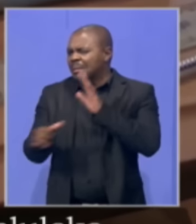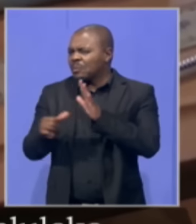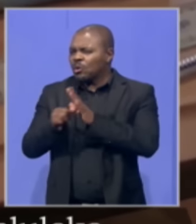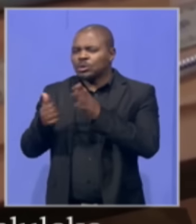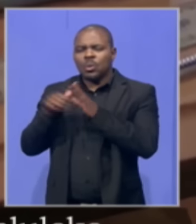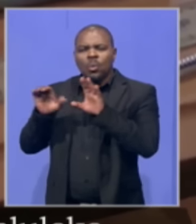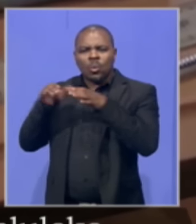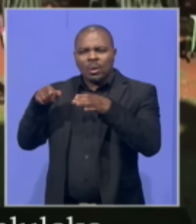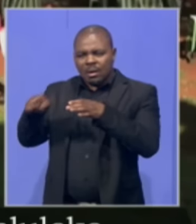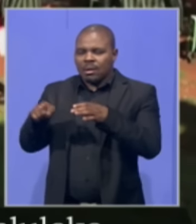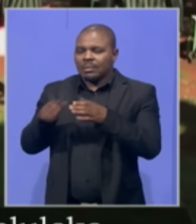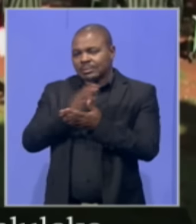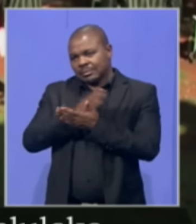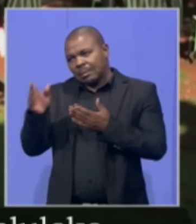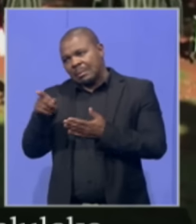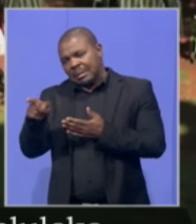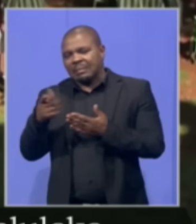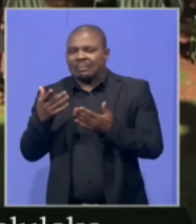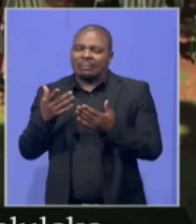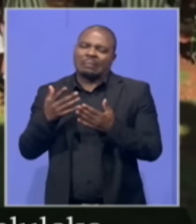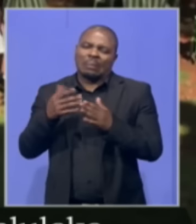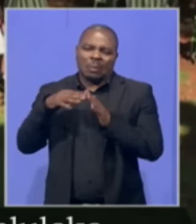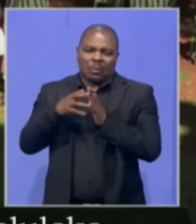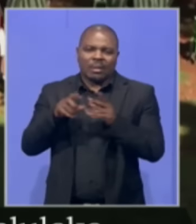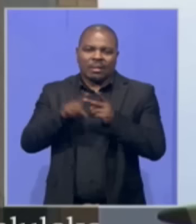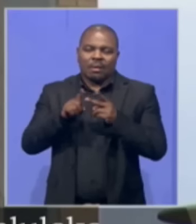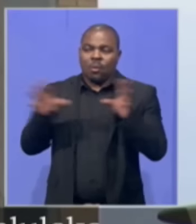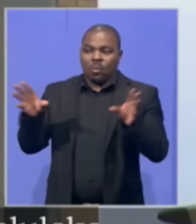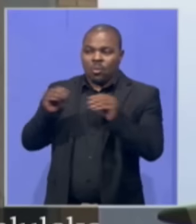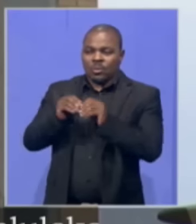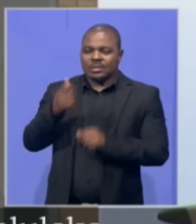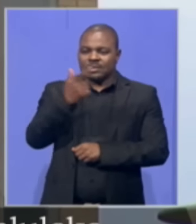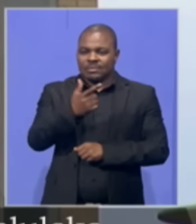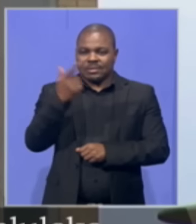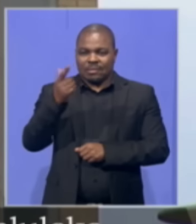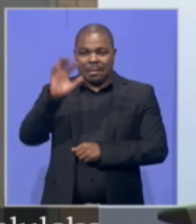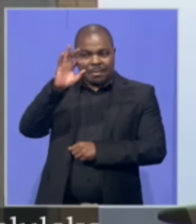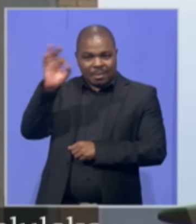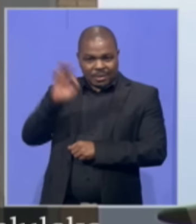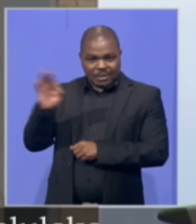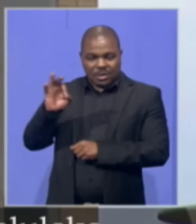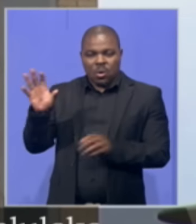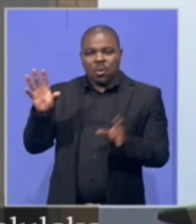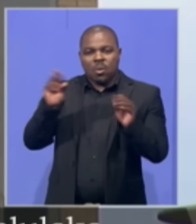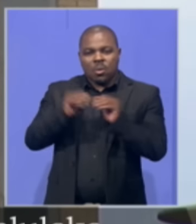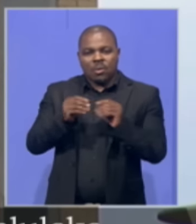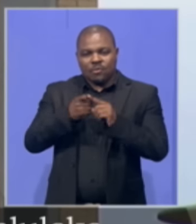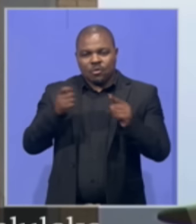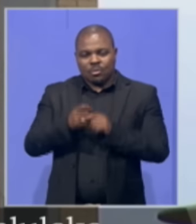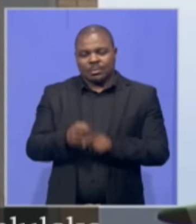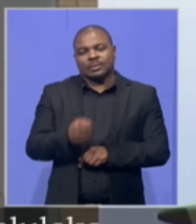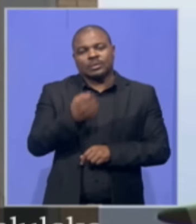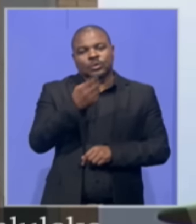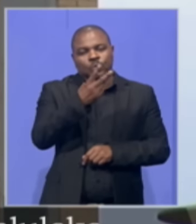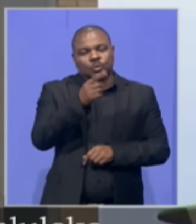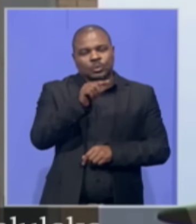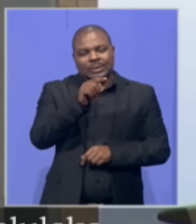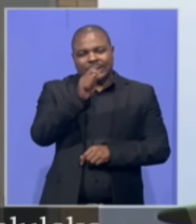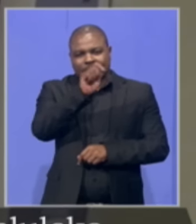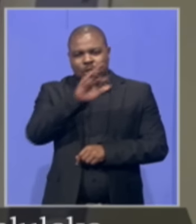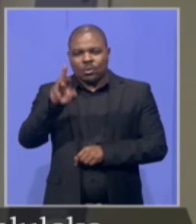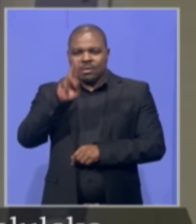ya ditirelo. Tsone di dira diperesente di le 70 le bosupa tsa diranta di le ditrilione di le 2 tsa ditshenyegelo